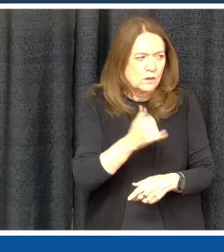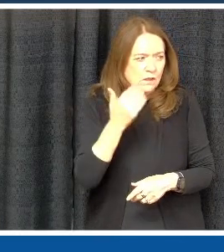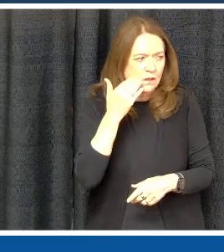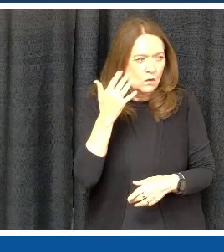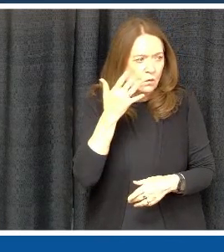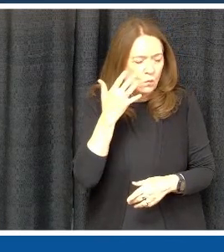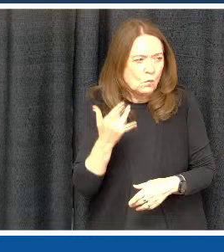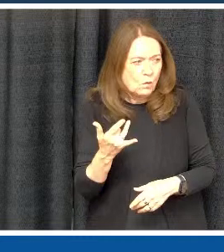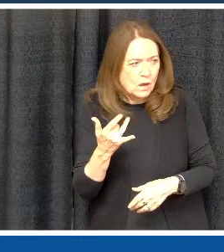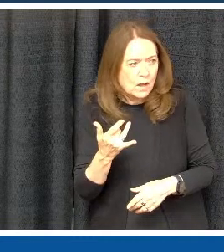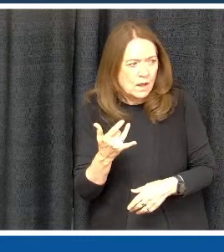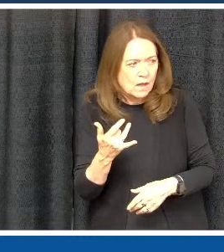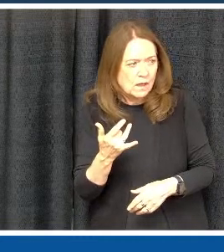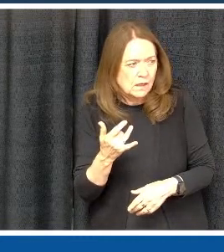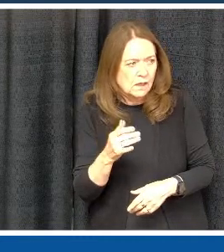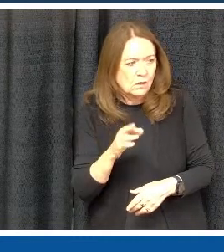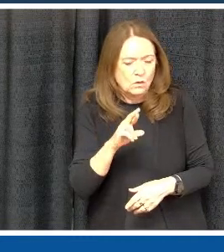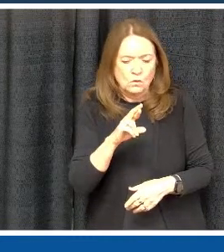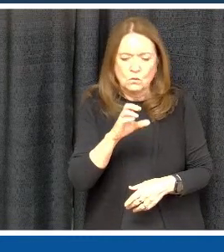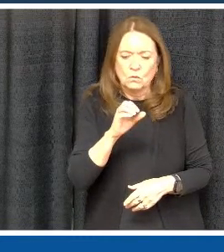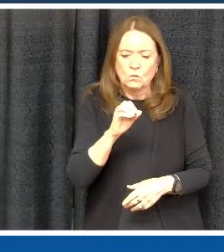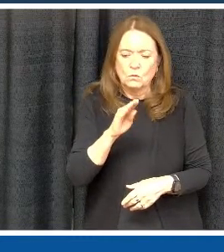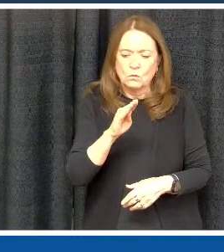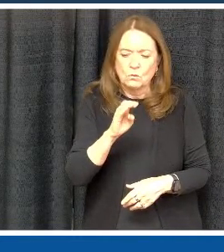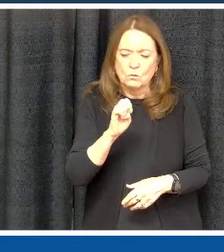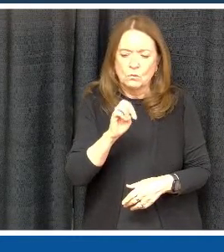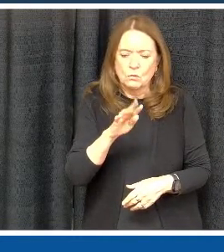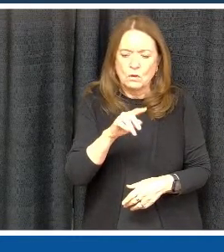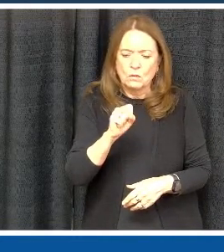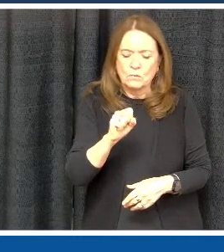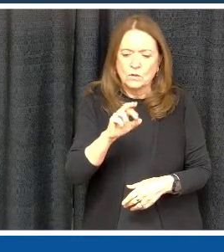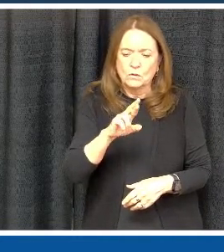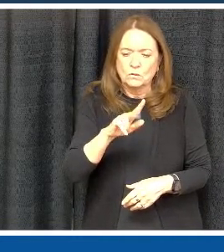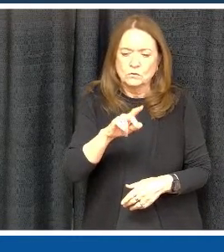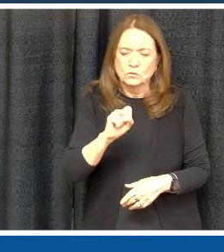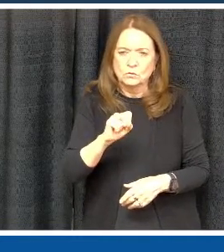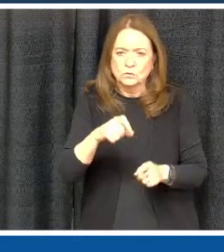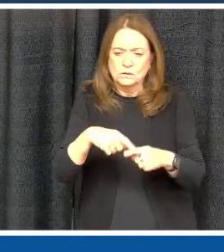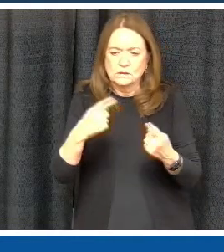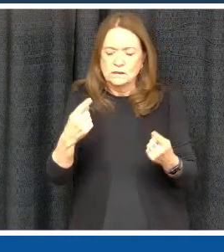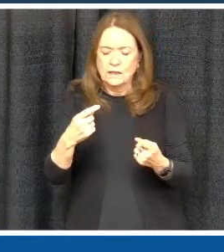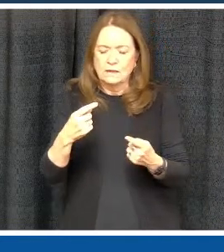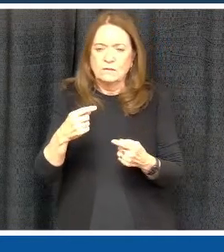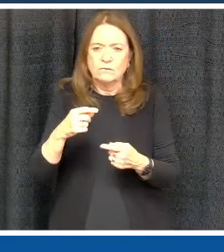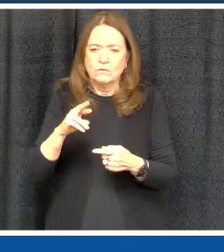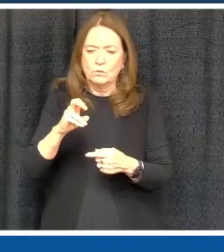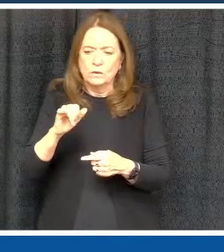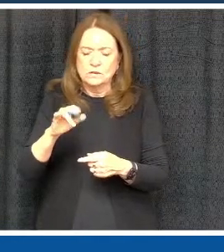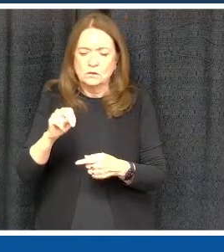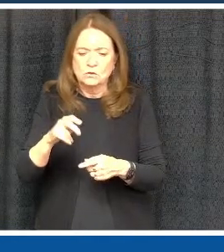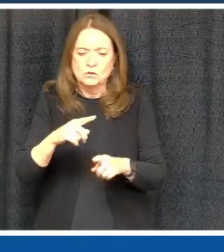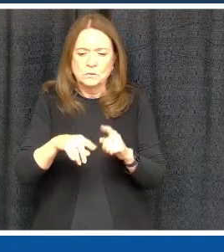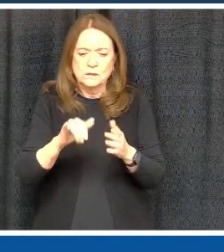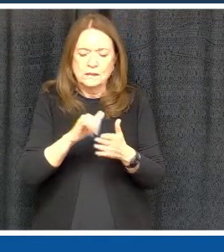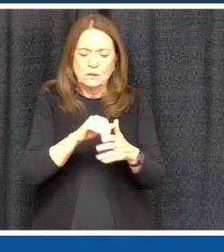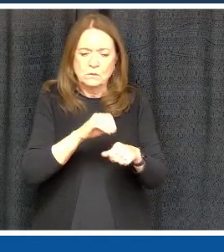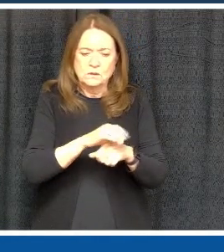why it would, Robert's rules versus the resolution, but this was at the advice of Mr. Baker.